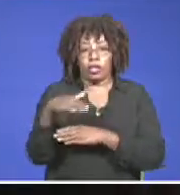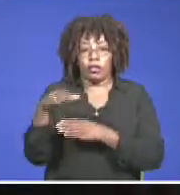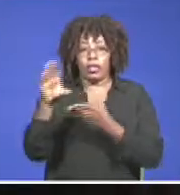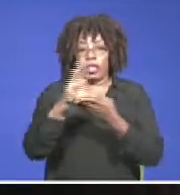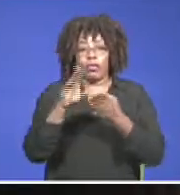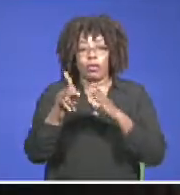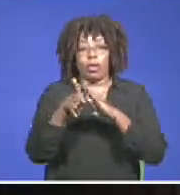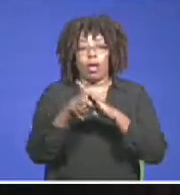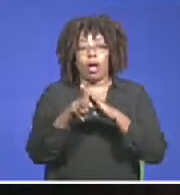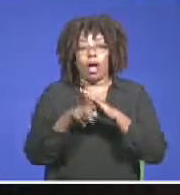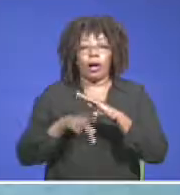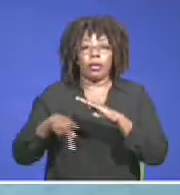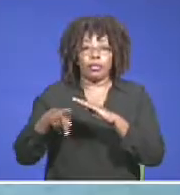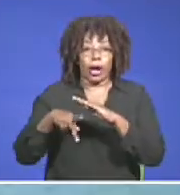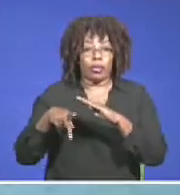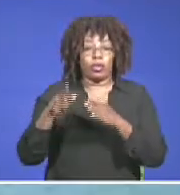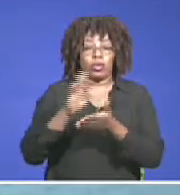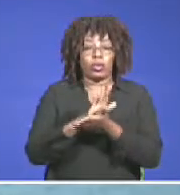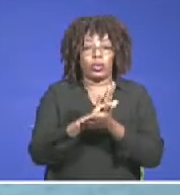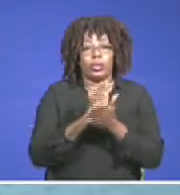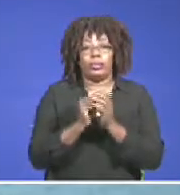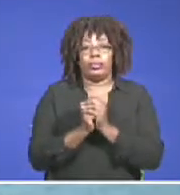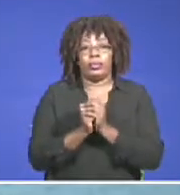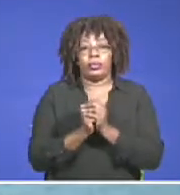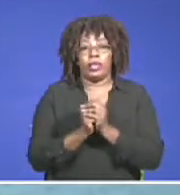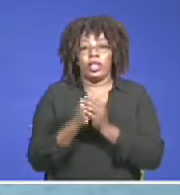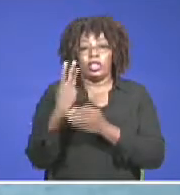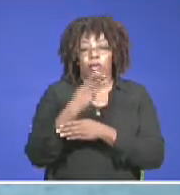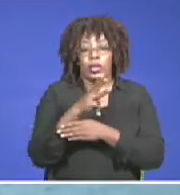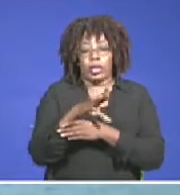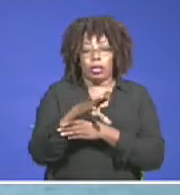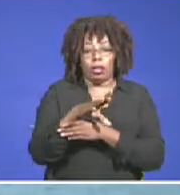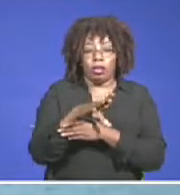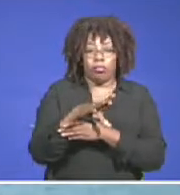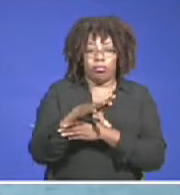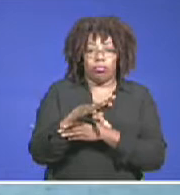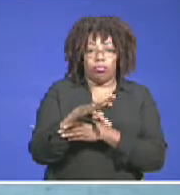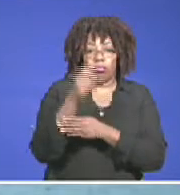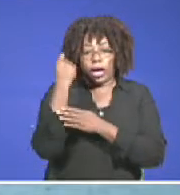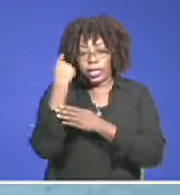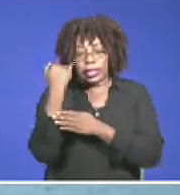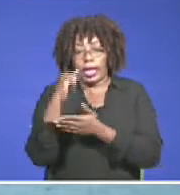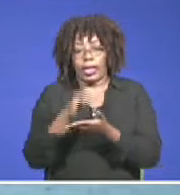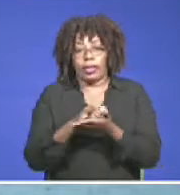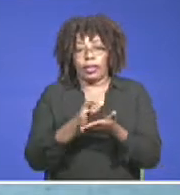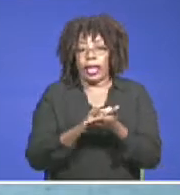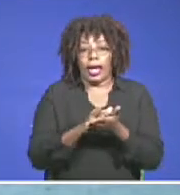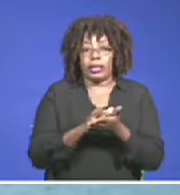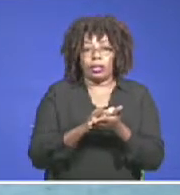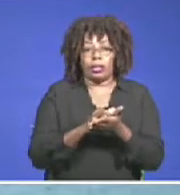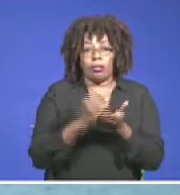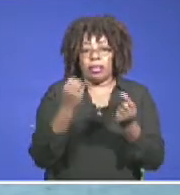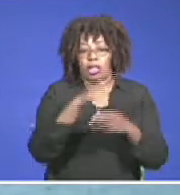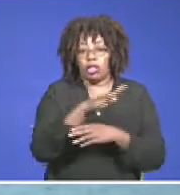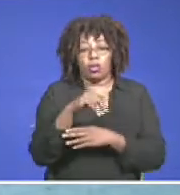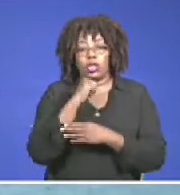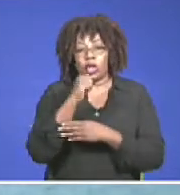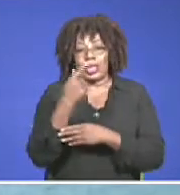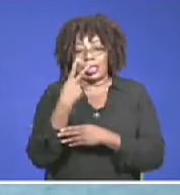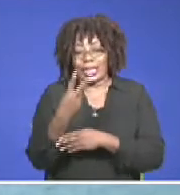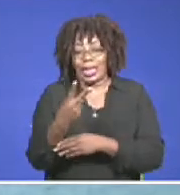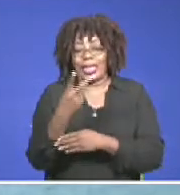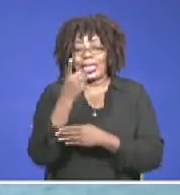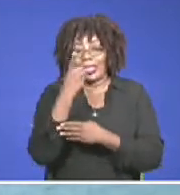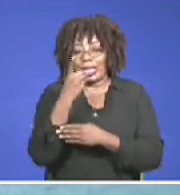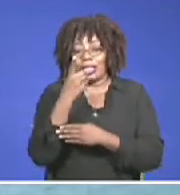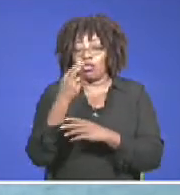Centreville Primary School. We found that there are a number of kids who are not seeing the dentist regularly, and those